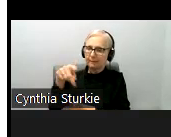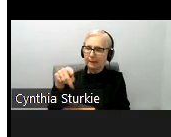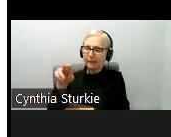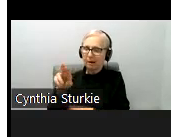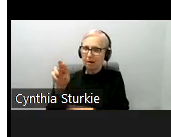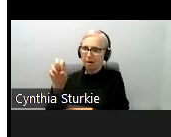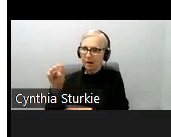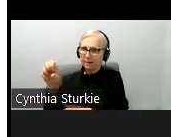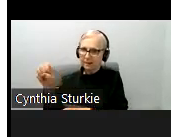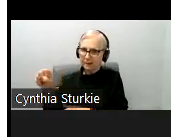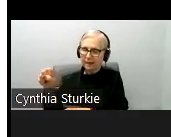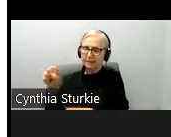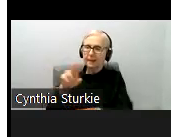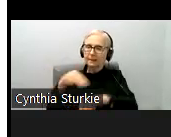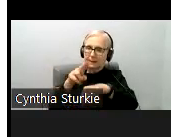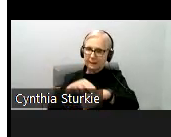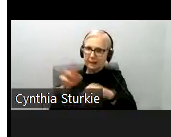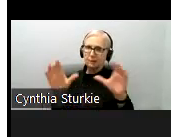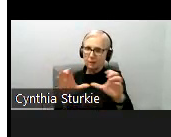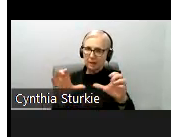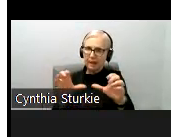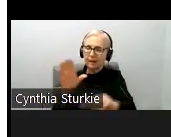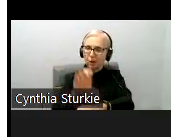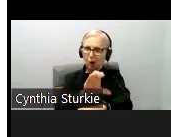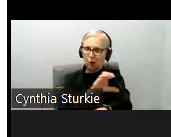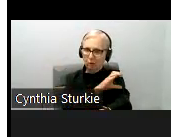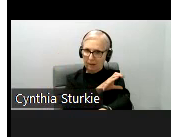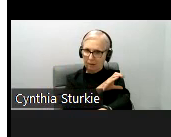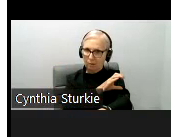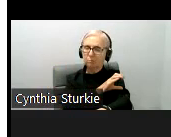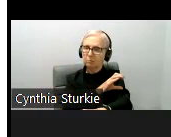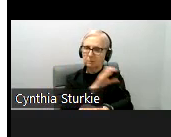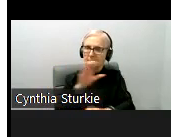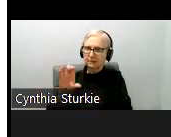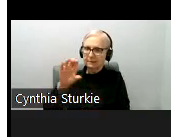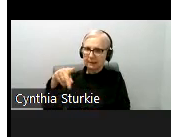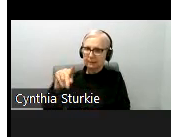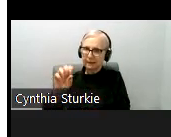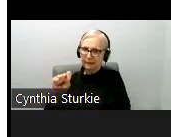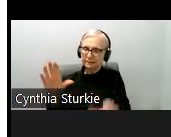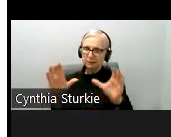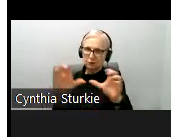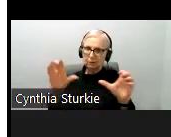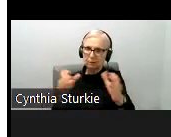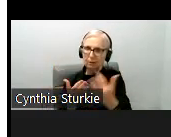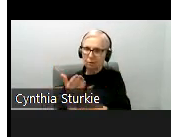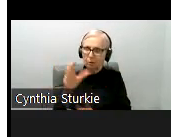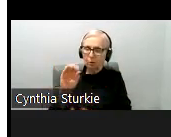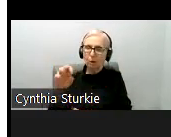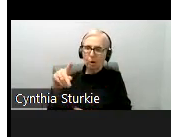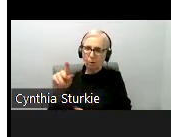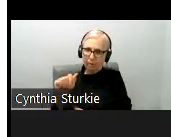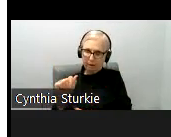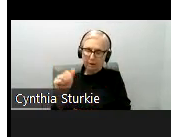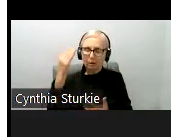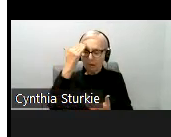level certification, as well as our local Colorado CPFS certification through COPA. So knowing